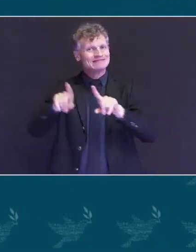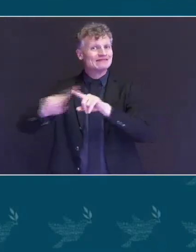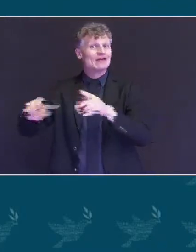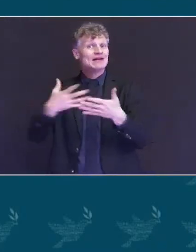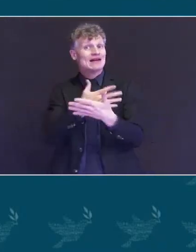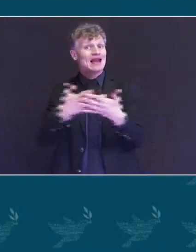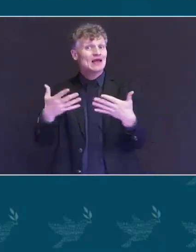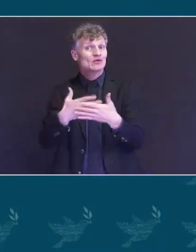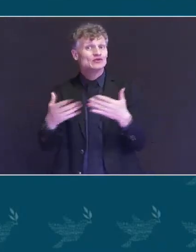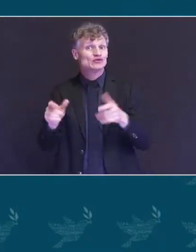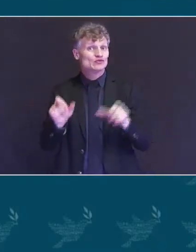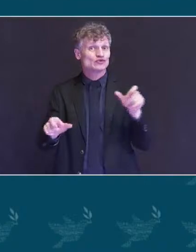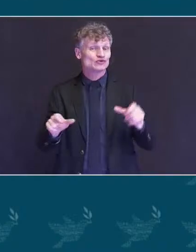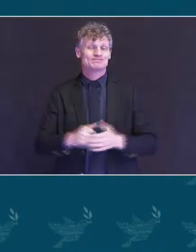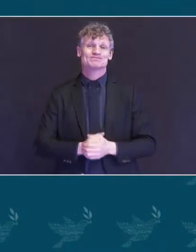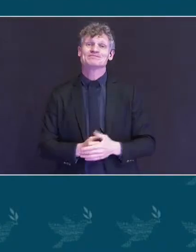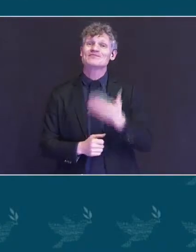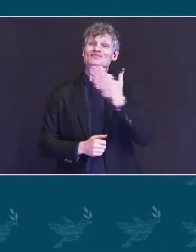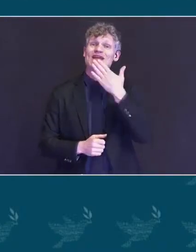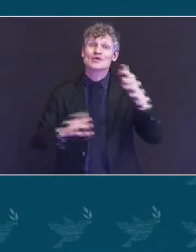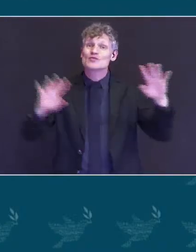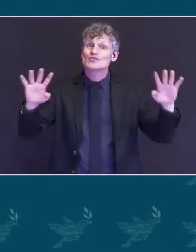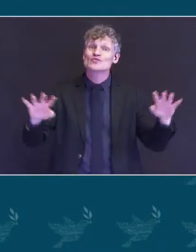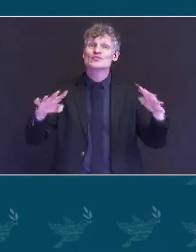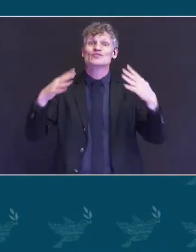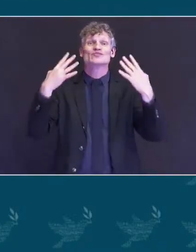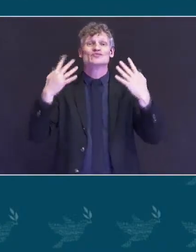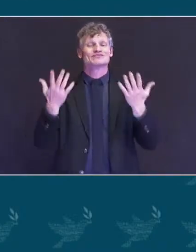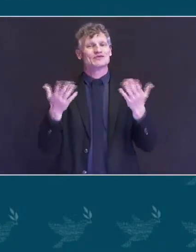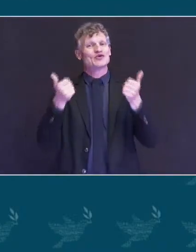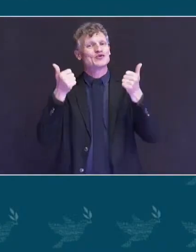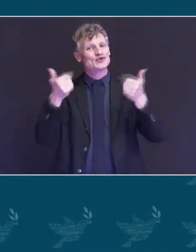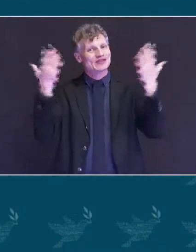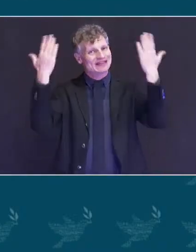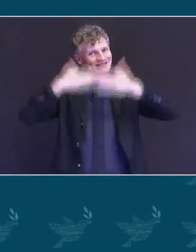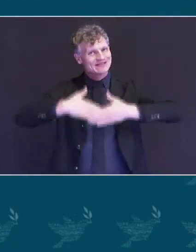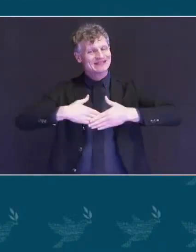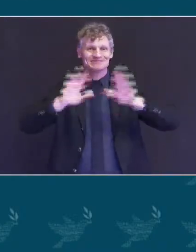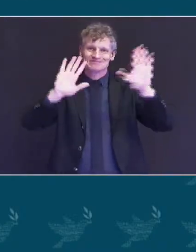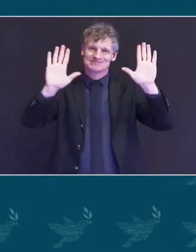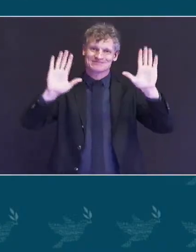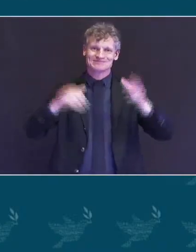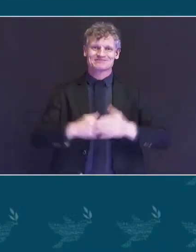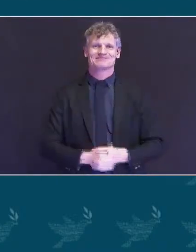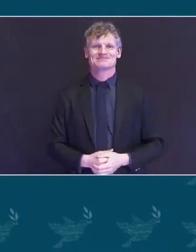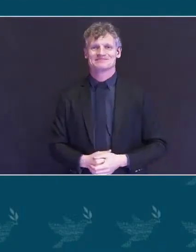users. Thank you very much for your great attention, and please enjoy your evening. Thank you.